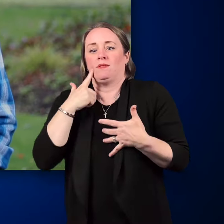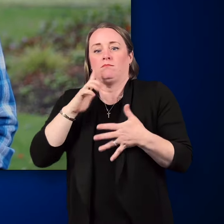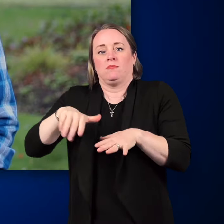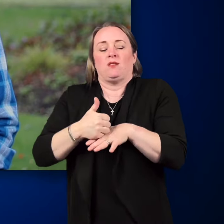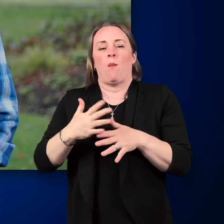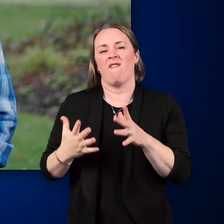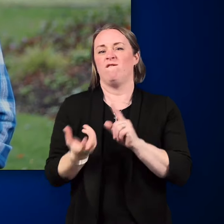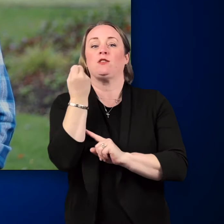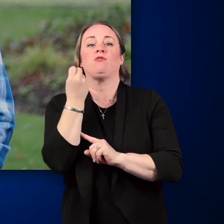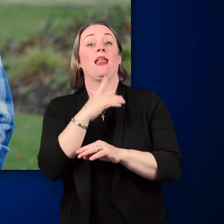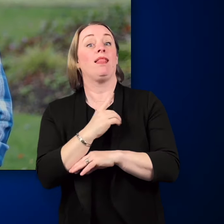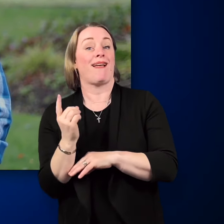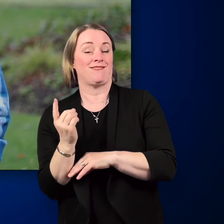this,